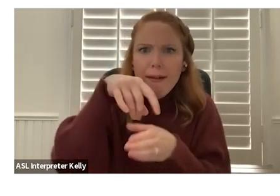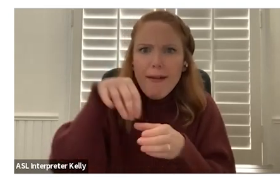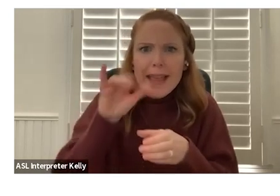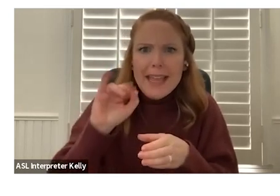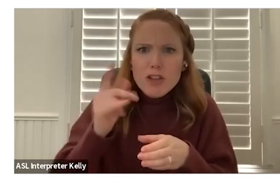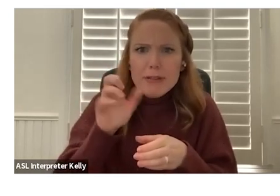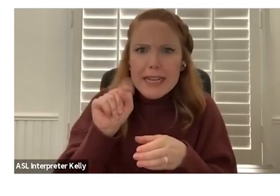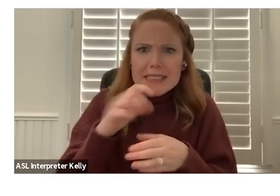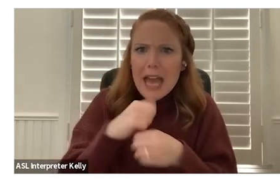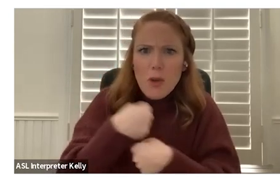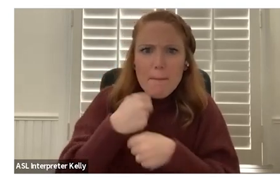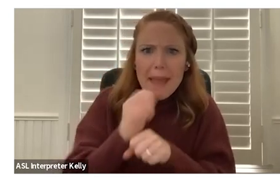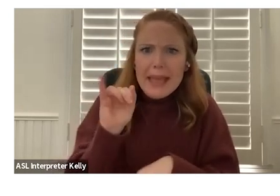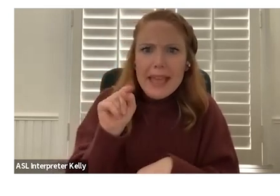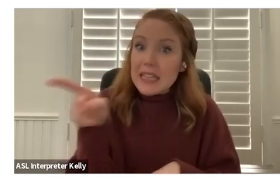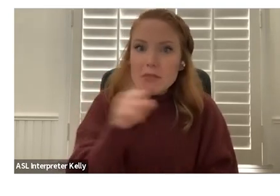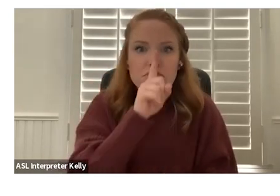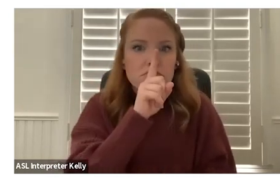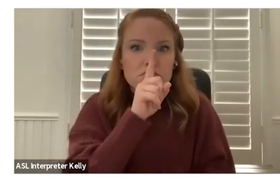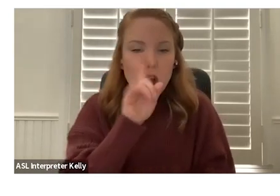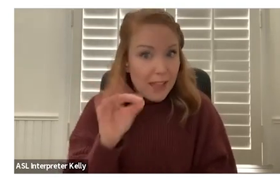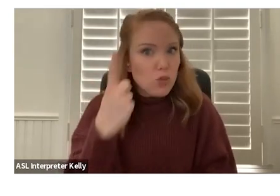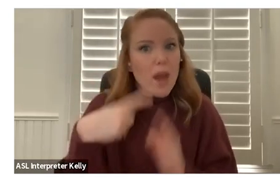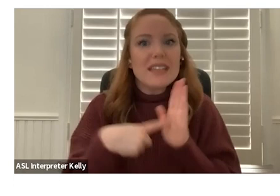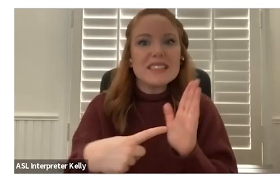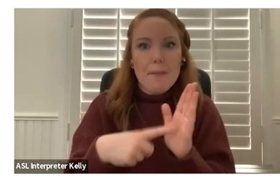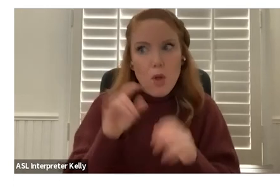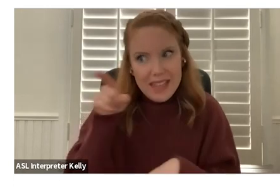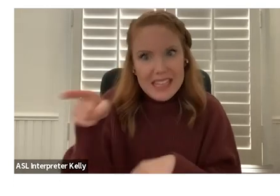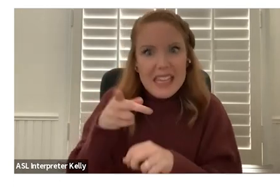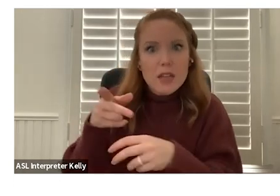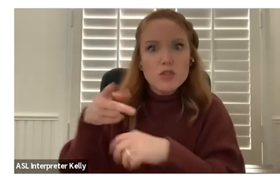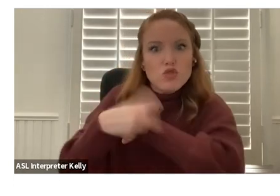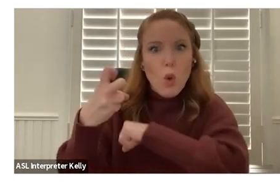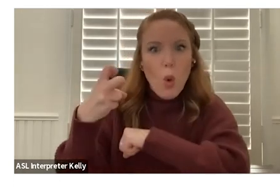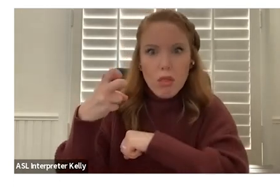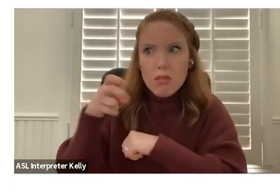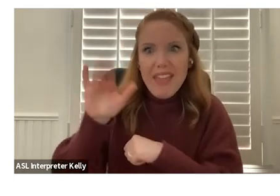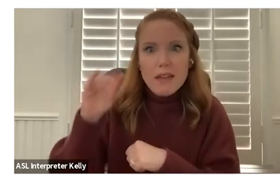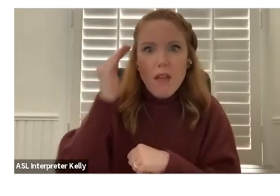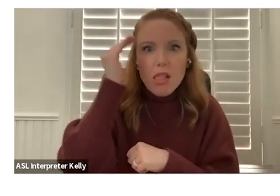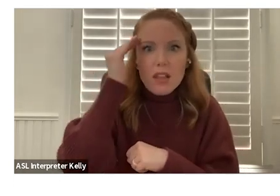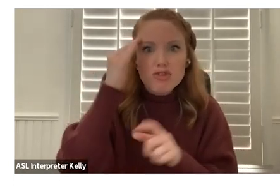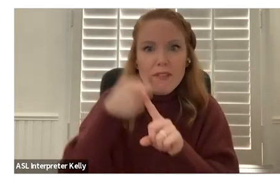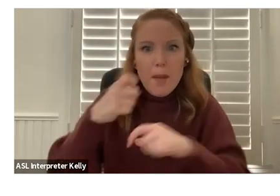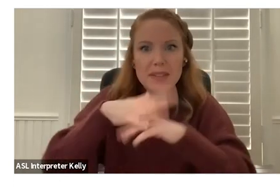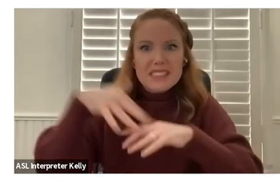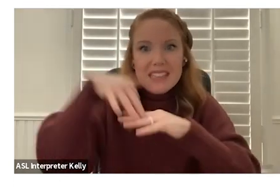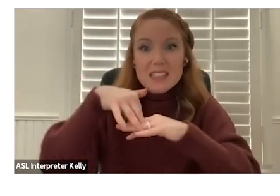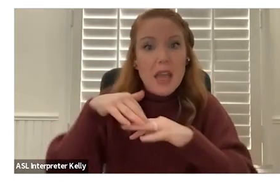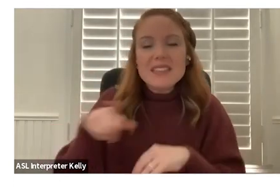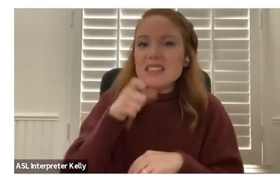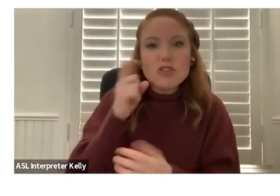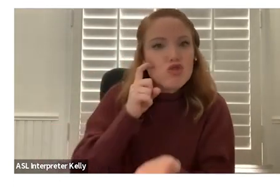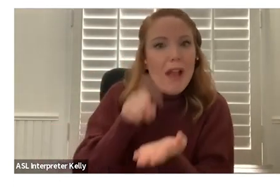has a very racist and discriminatory past. So I have two advertisements